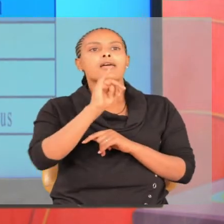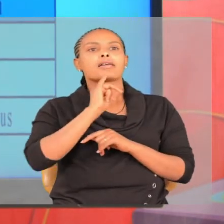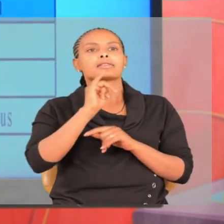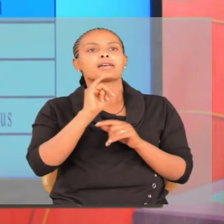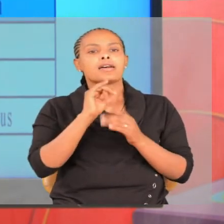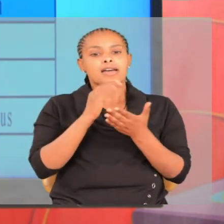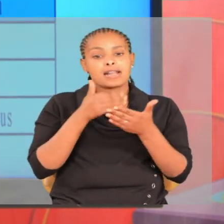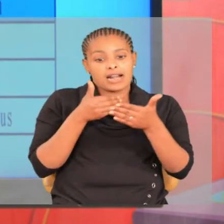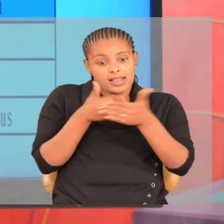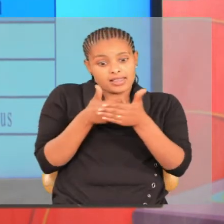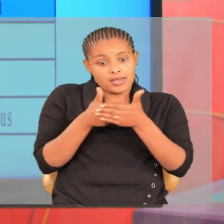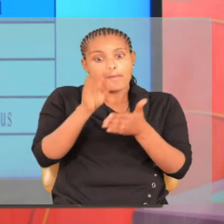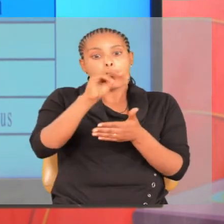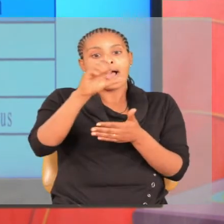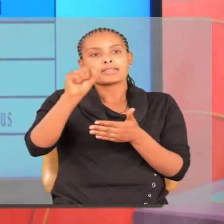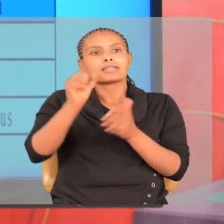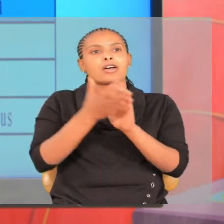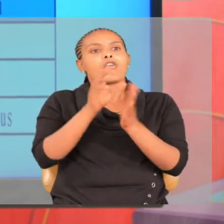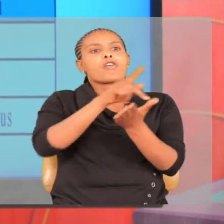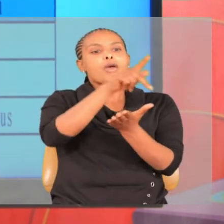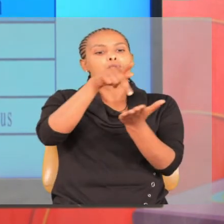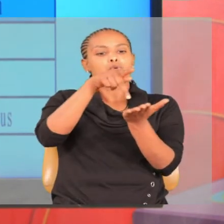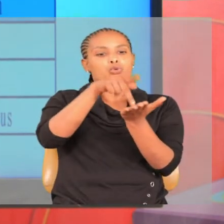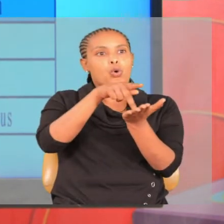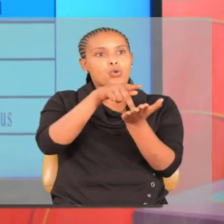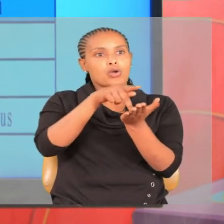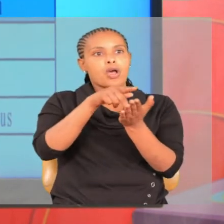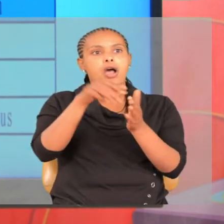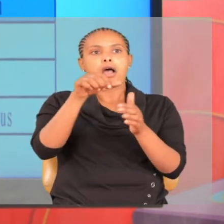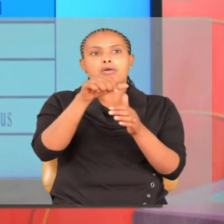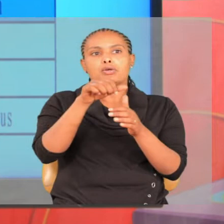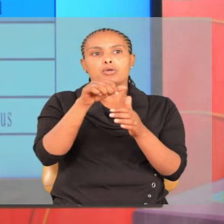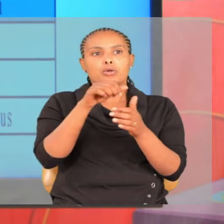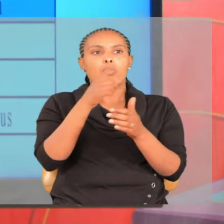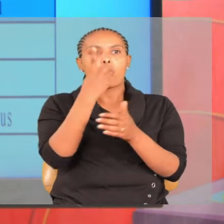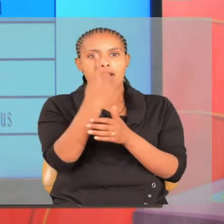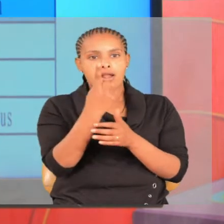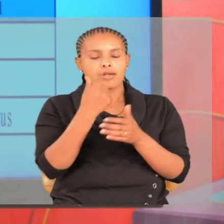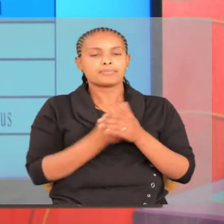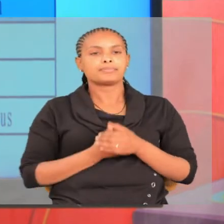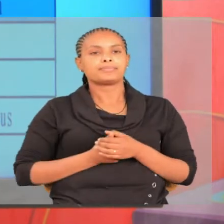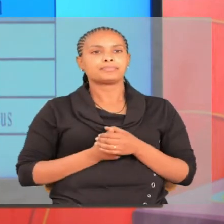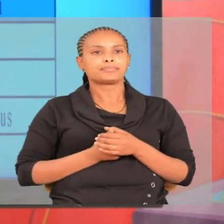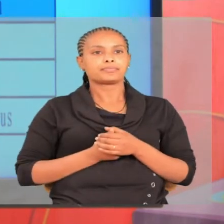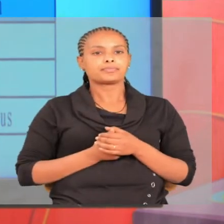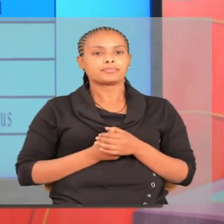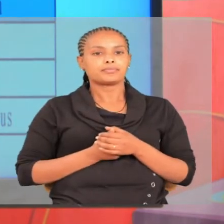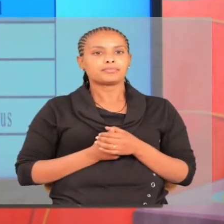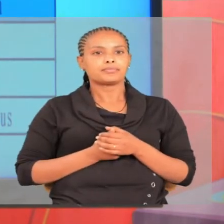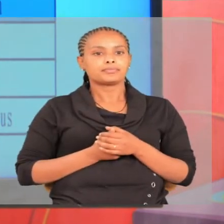Relative mass of a proton in atomic mass units is 1.